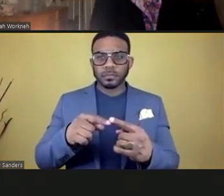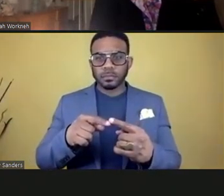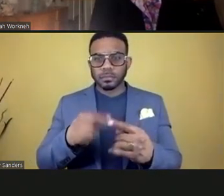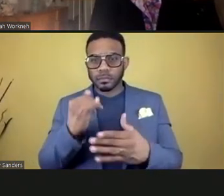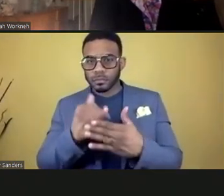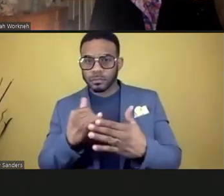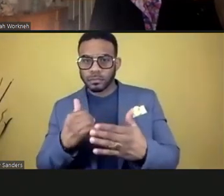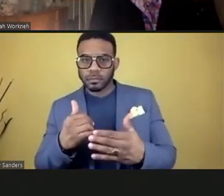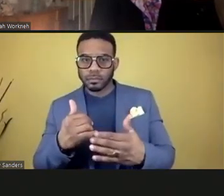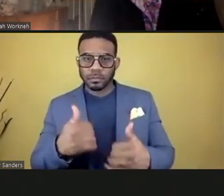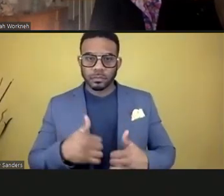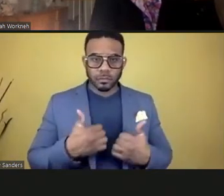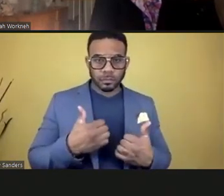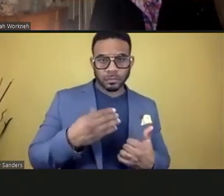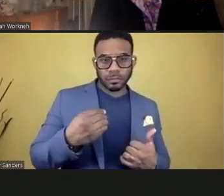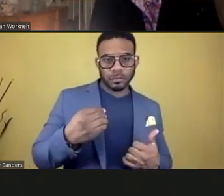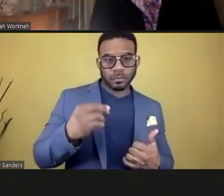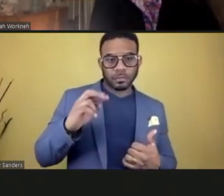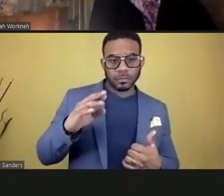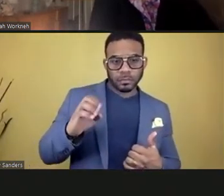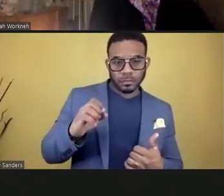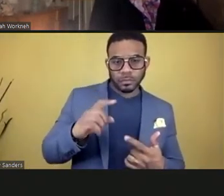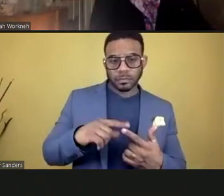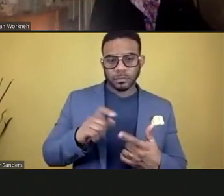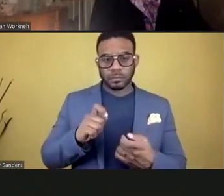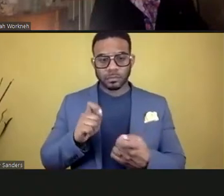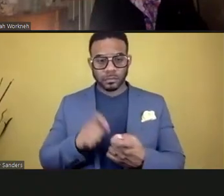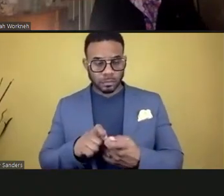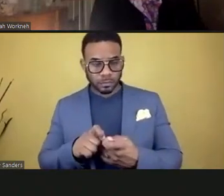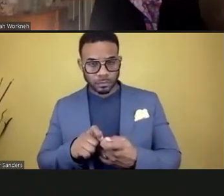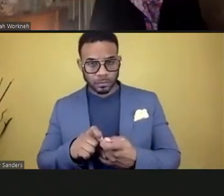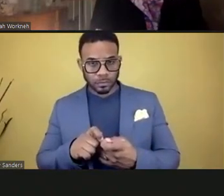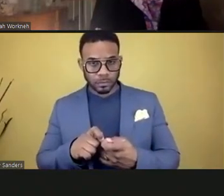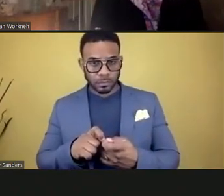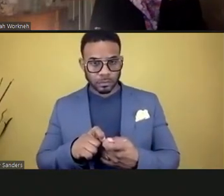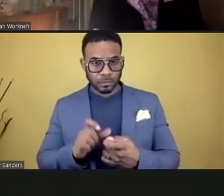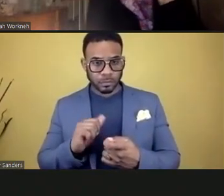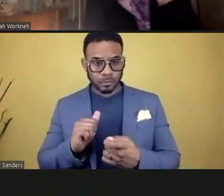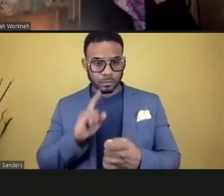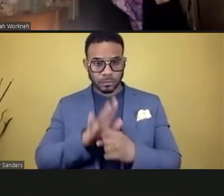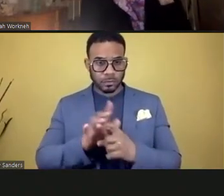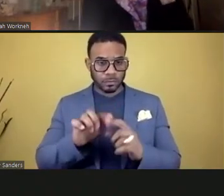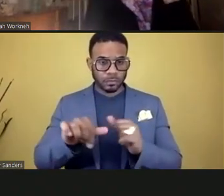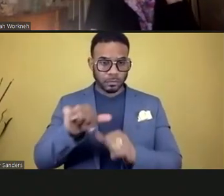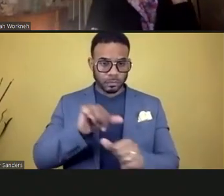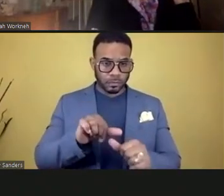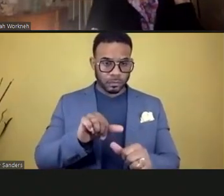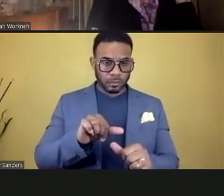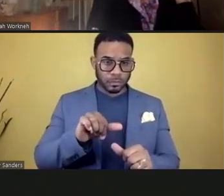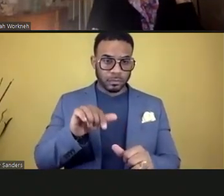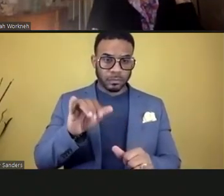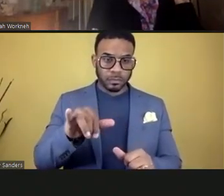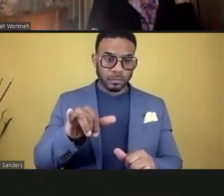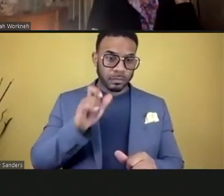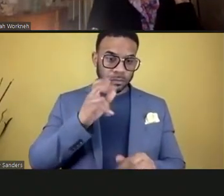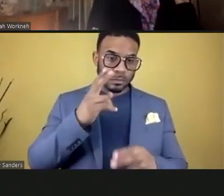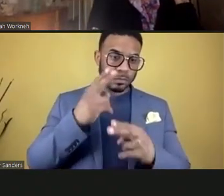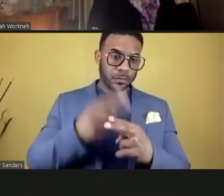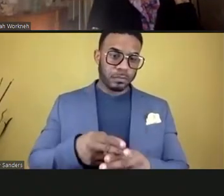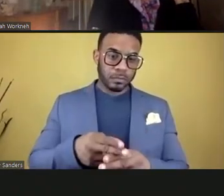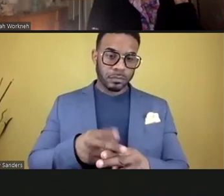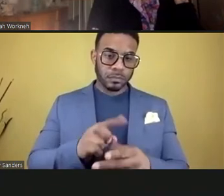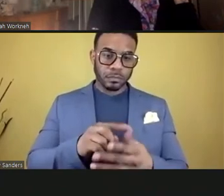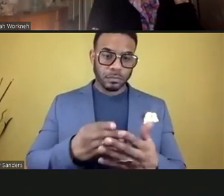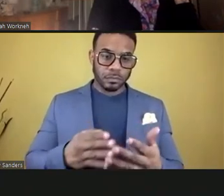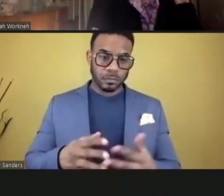artist residencies and race. And specifically, we had a commitment to each other that we would name those